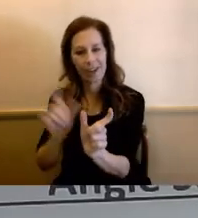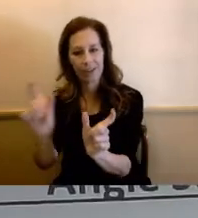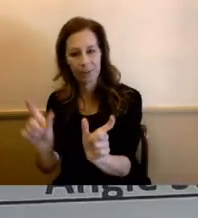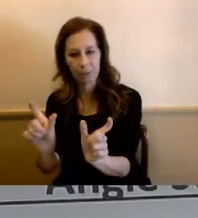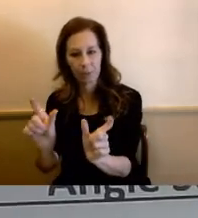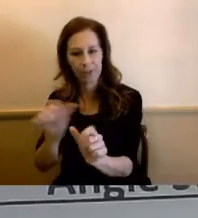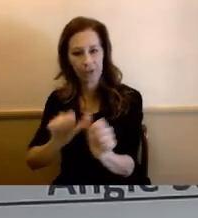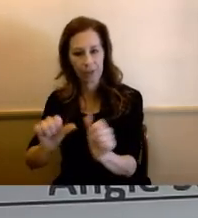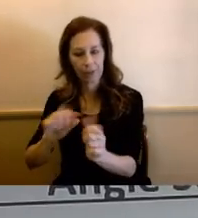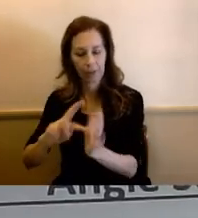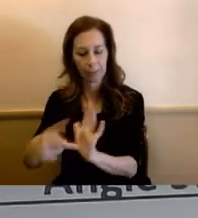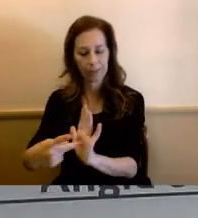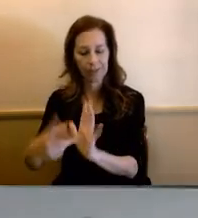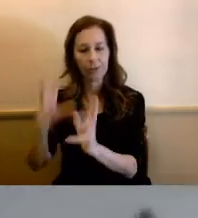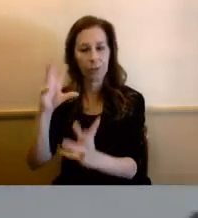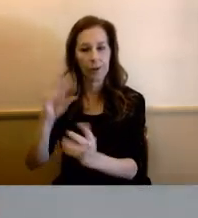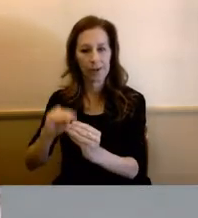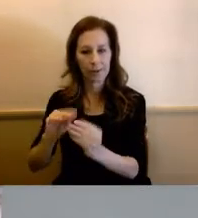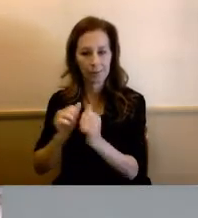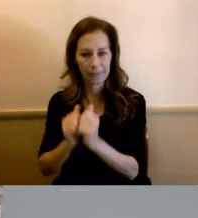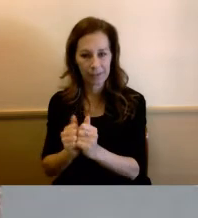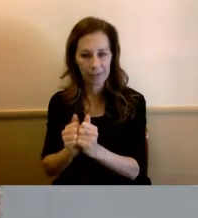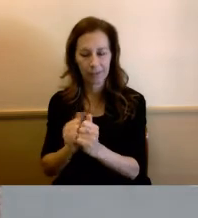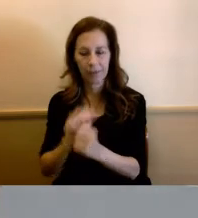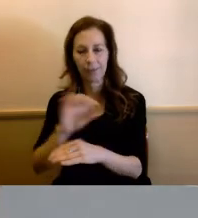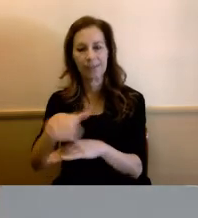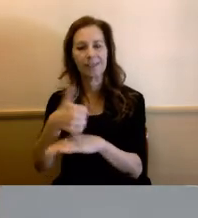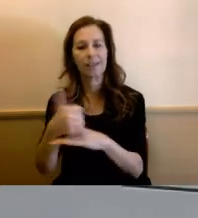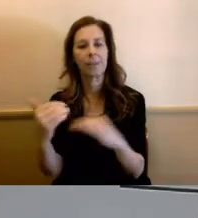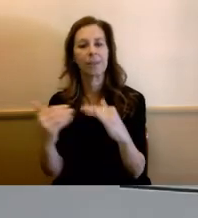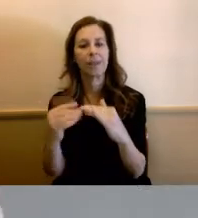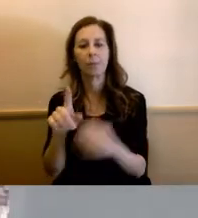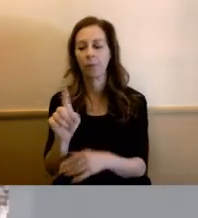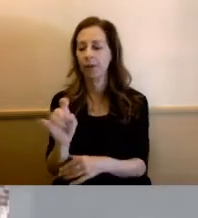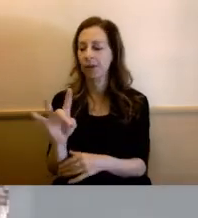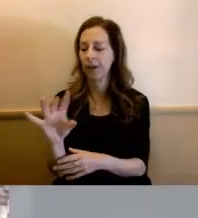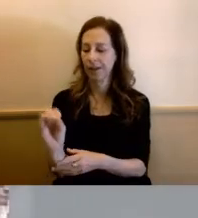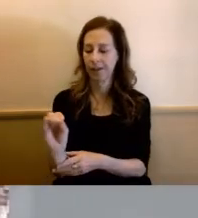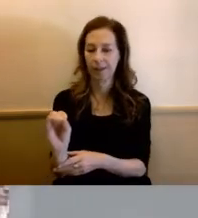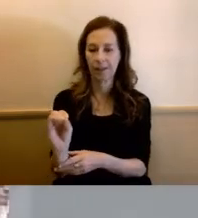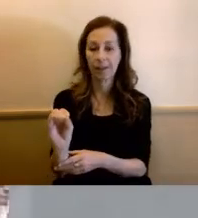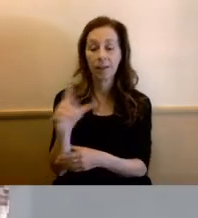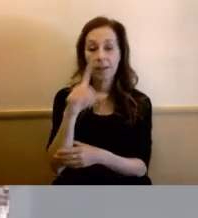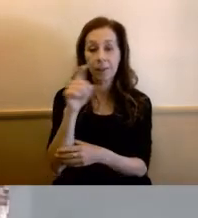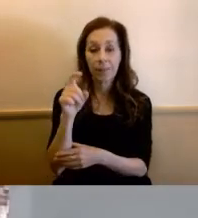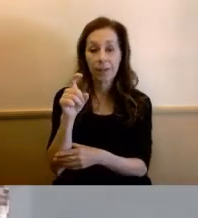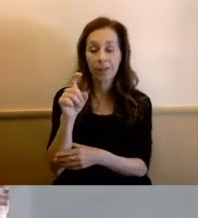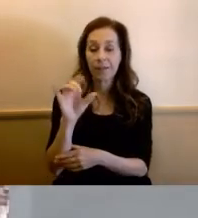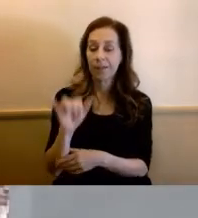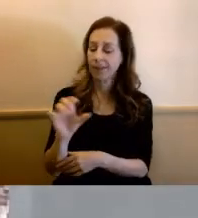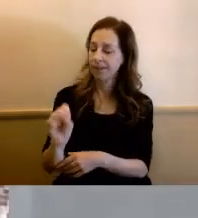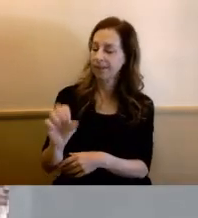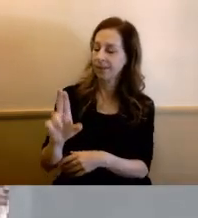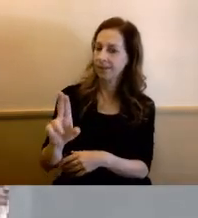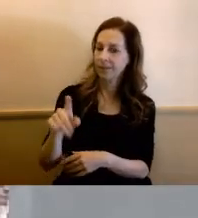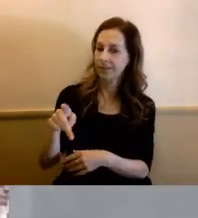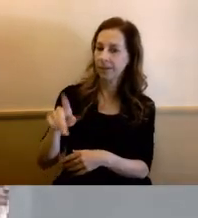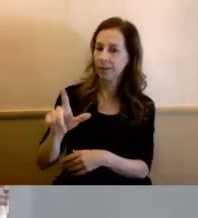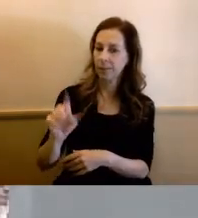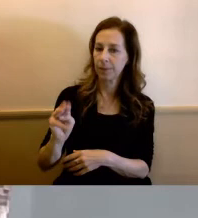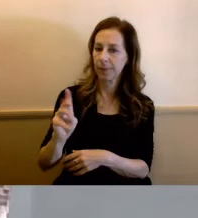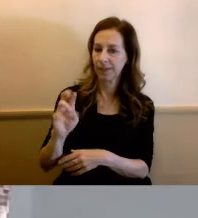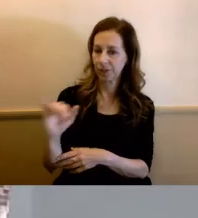to add them up and set them equal to 180 because they're supplementary angles. This angle plus that